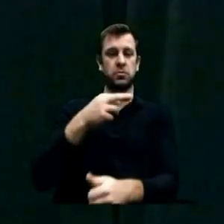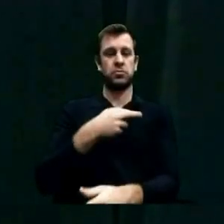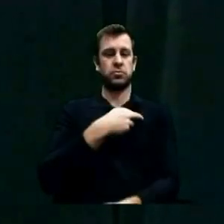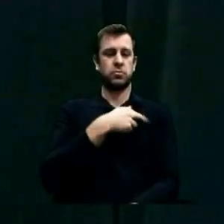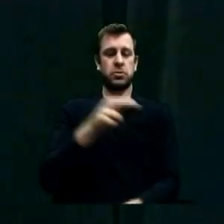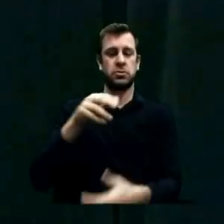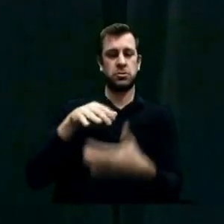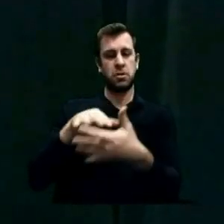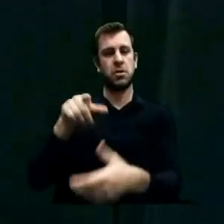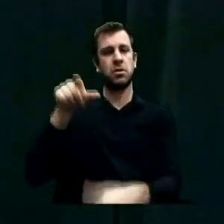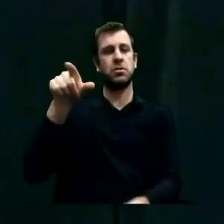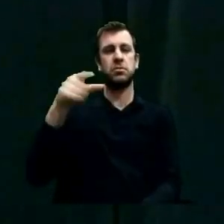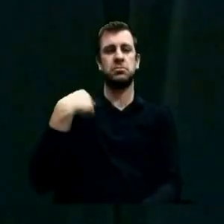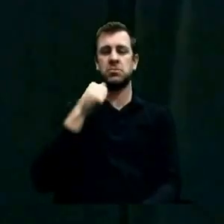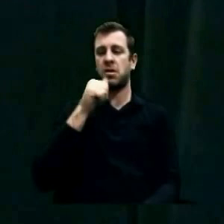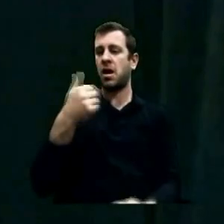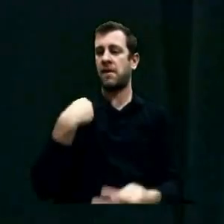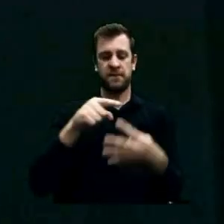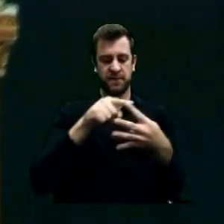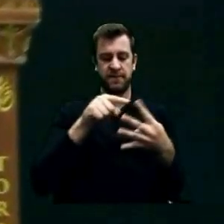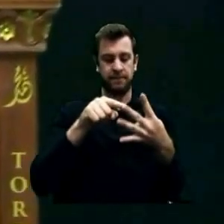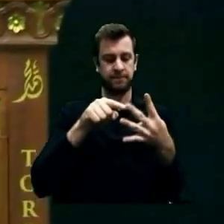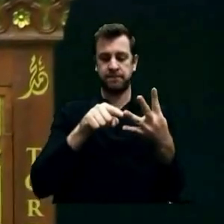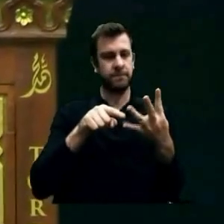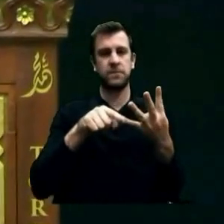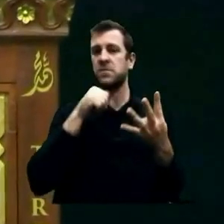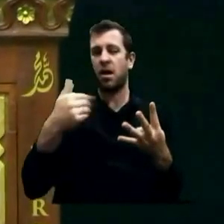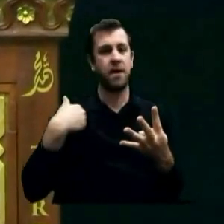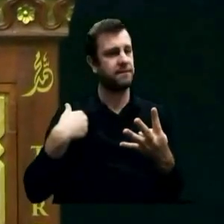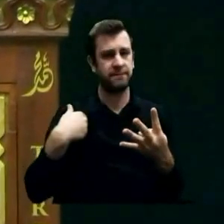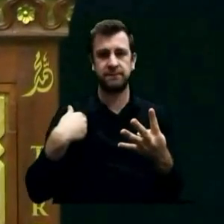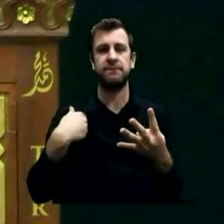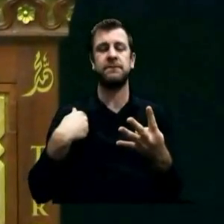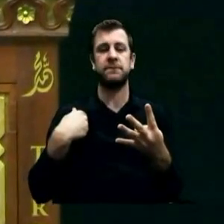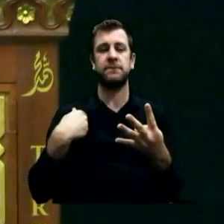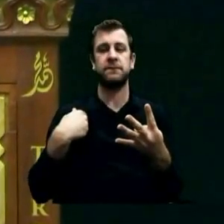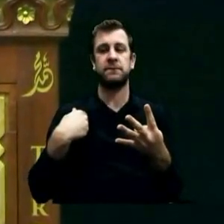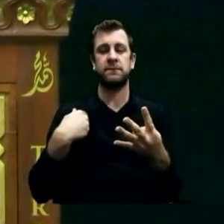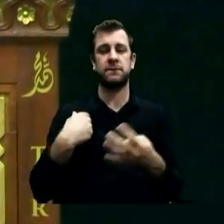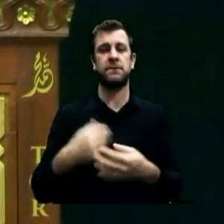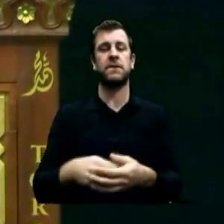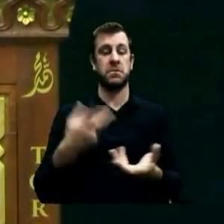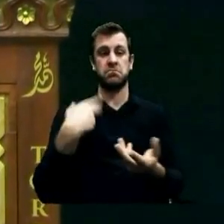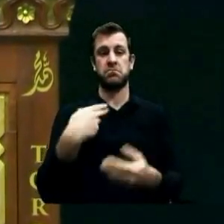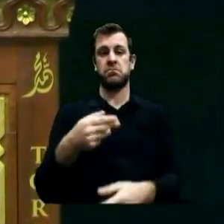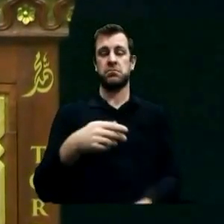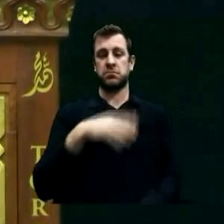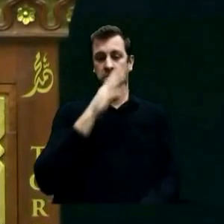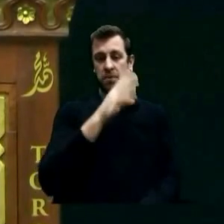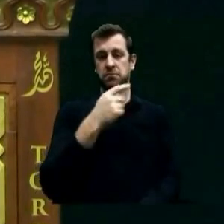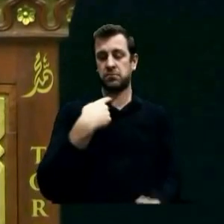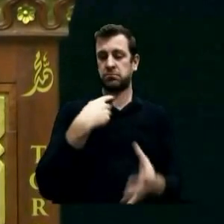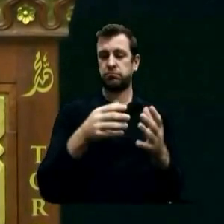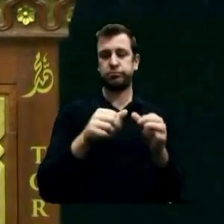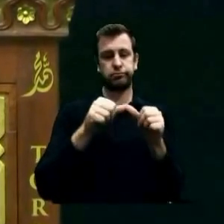who doesn't have these four qualities, then the hadith goes on to say that the harm